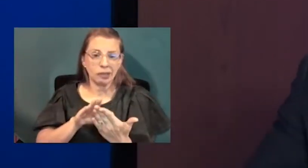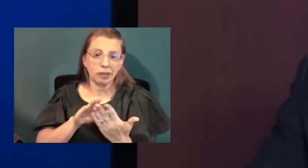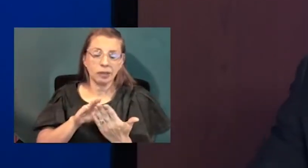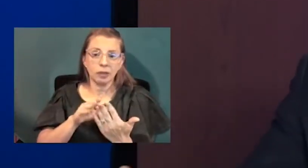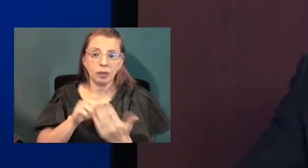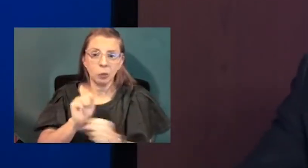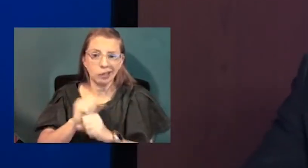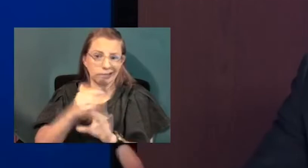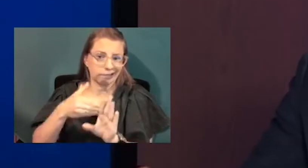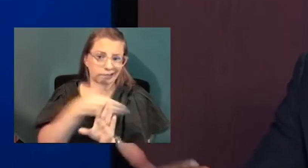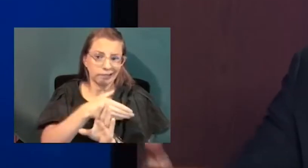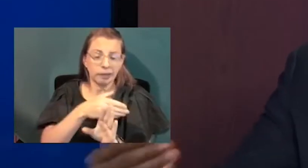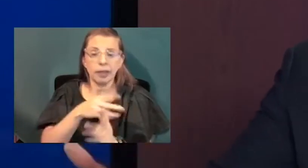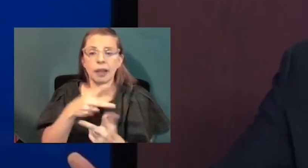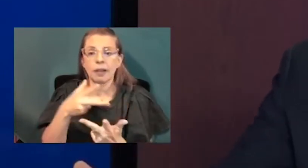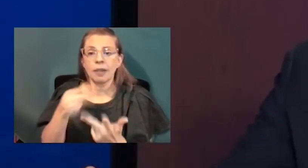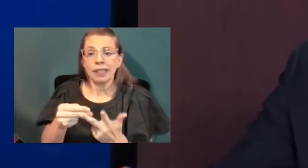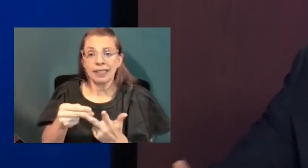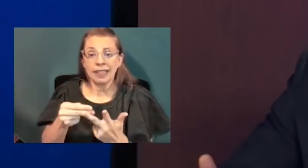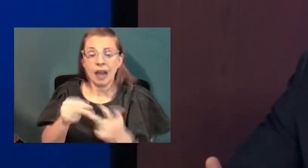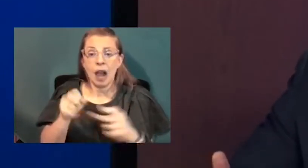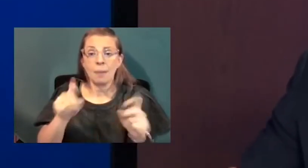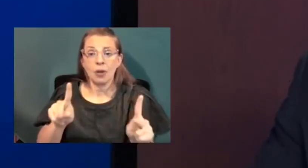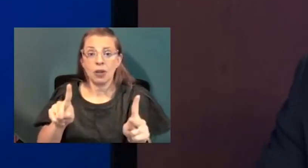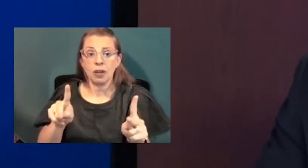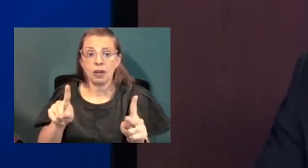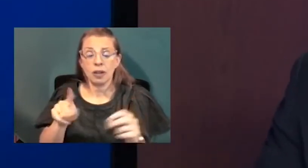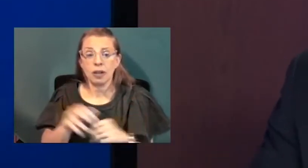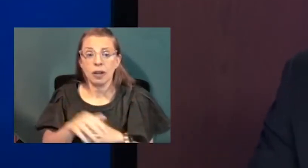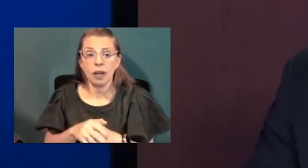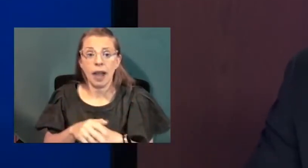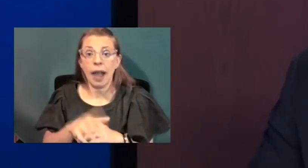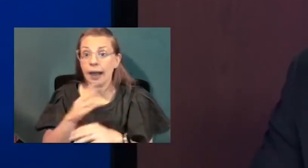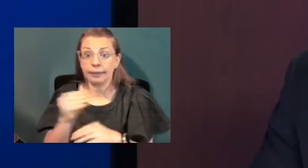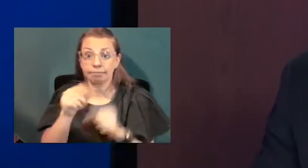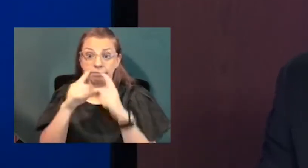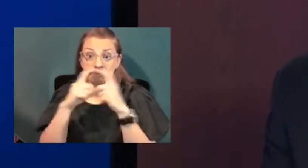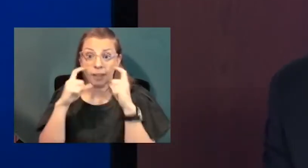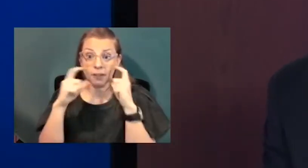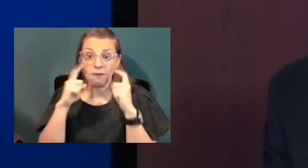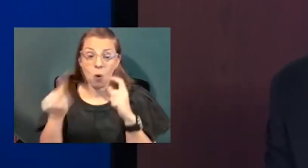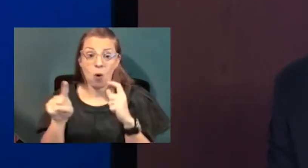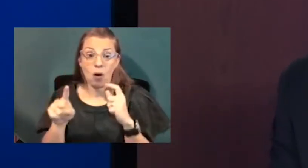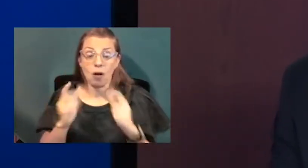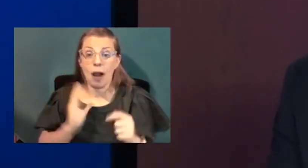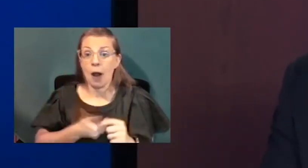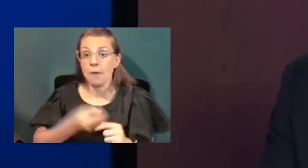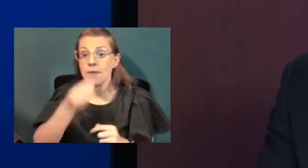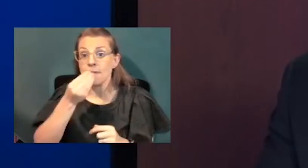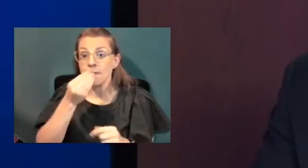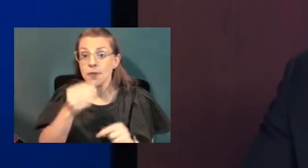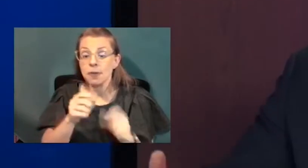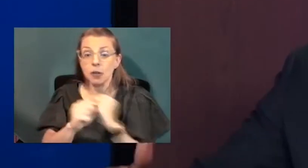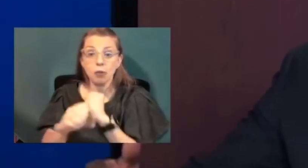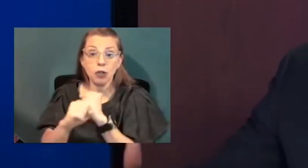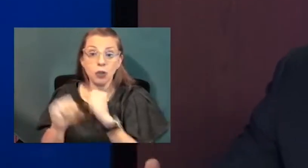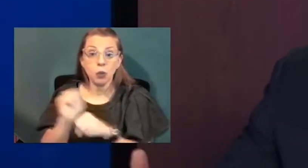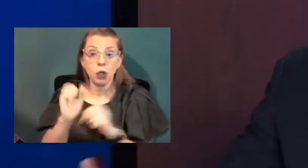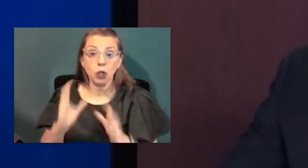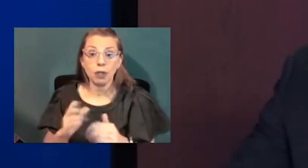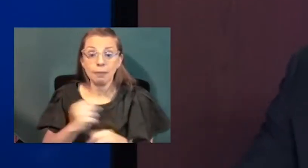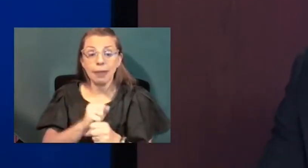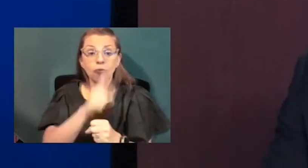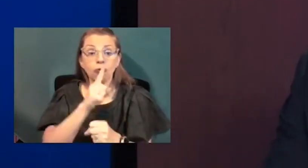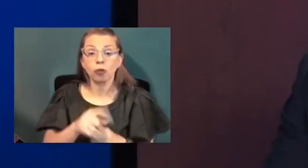having vaccine opportunities en masse for our food and commercial workers, making sure that we're